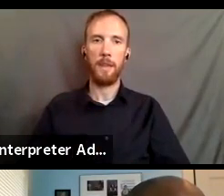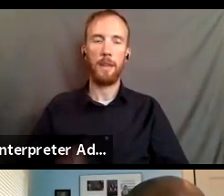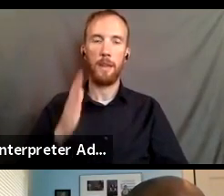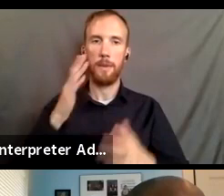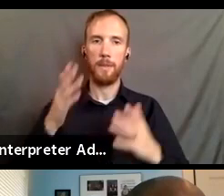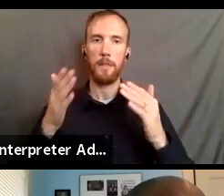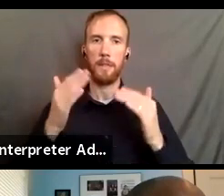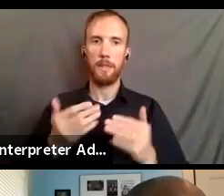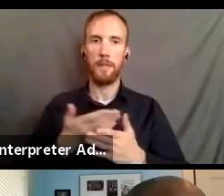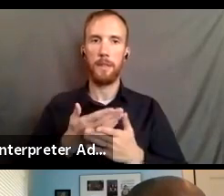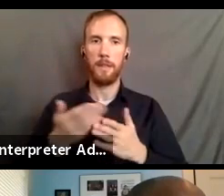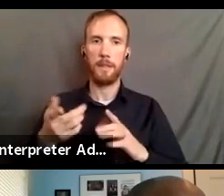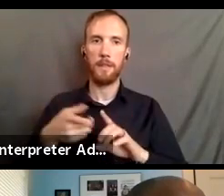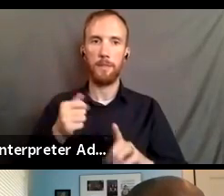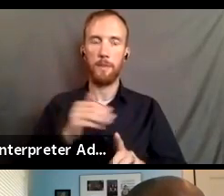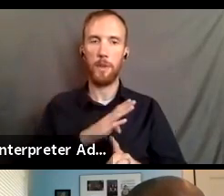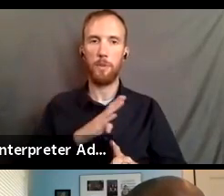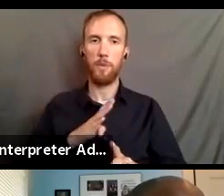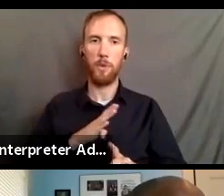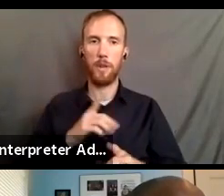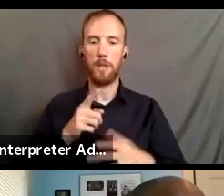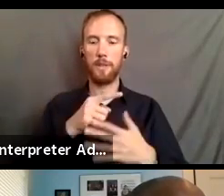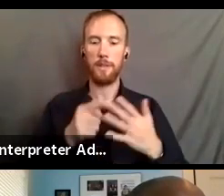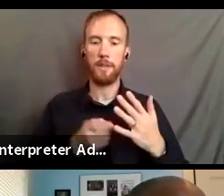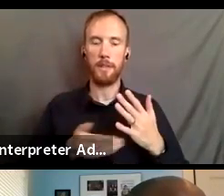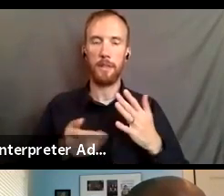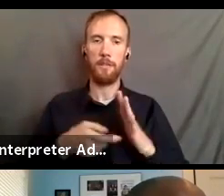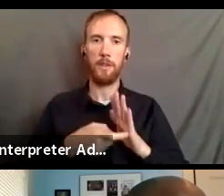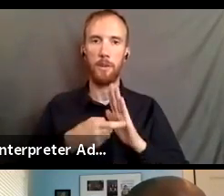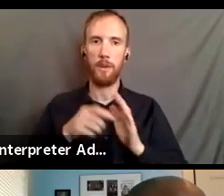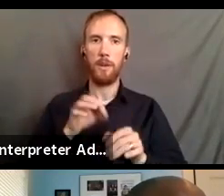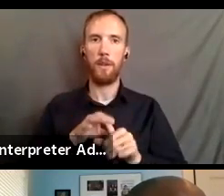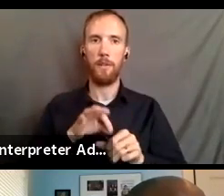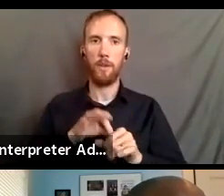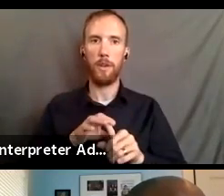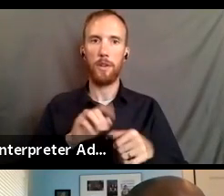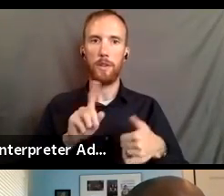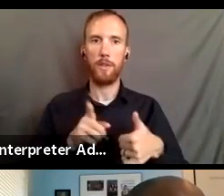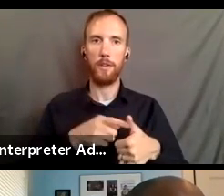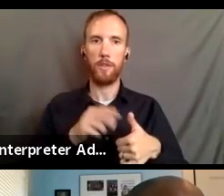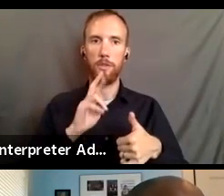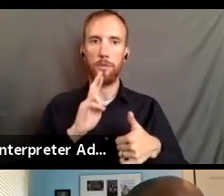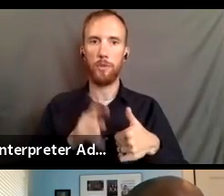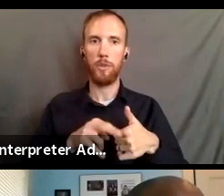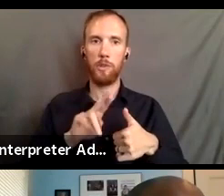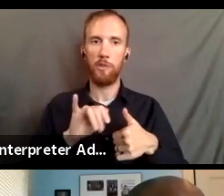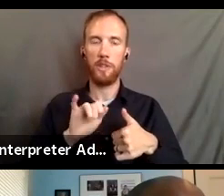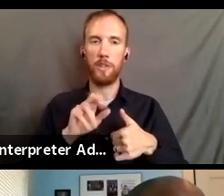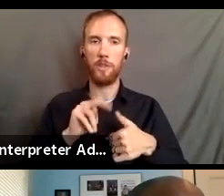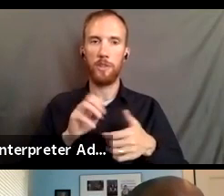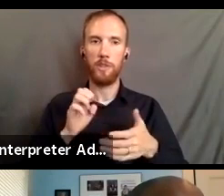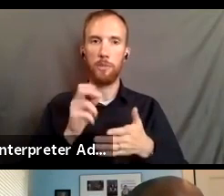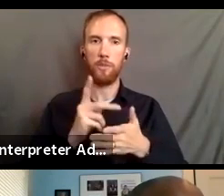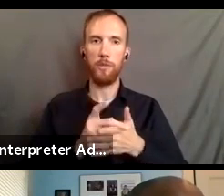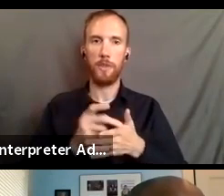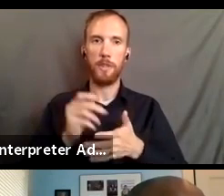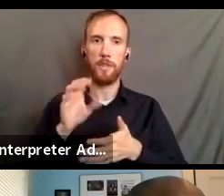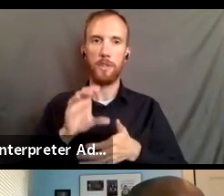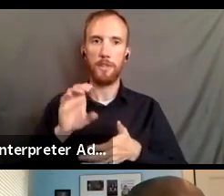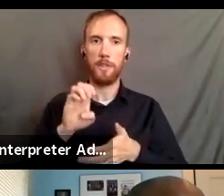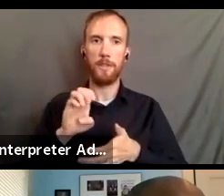items from the board these items do require a vote the first report is the resolution approving the chief executive officer's